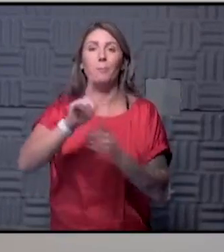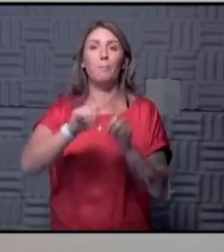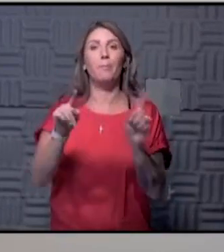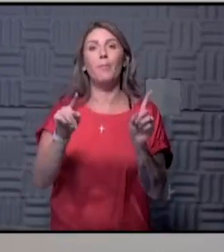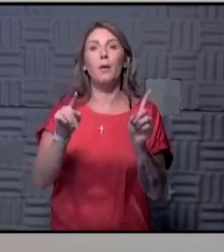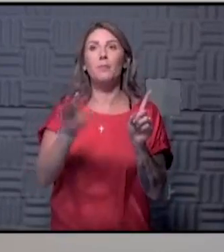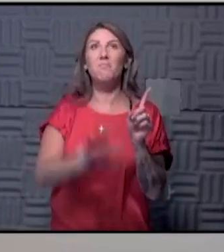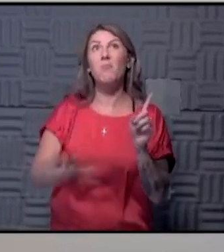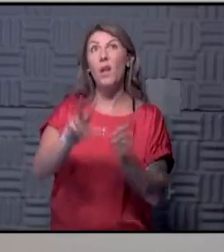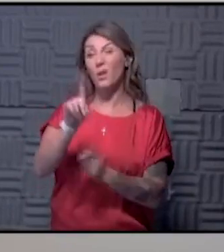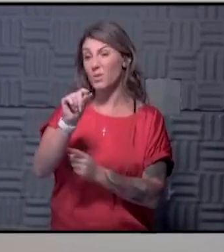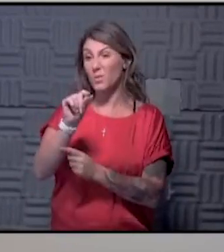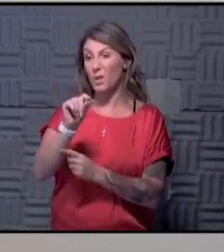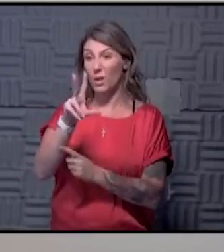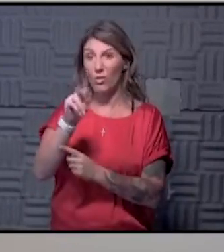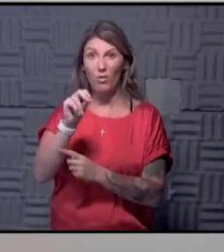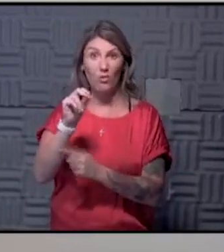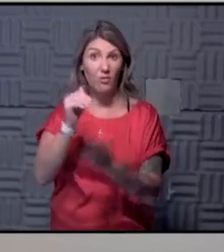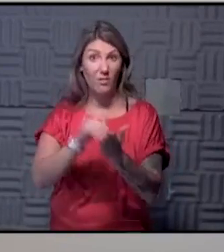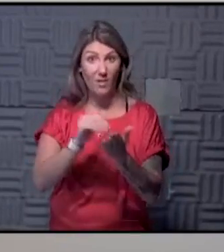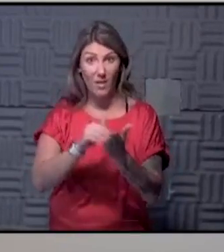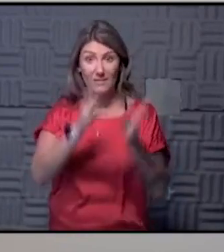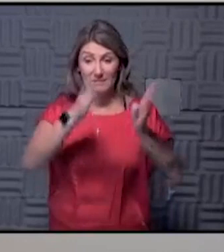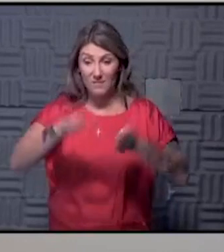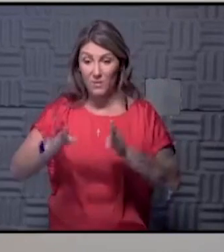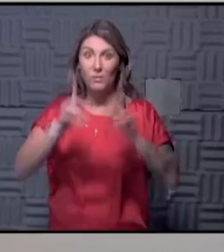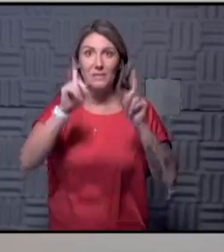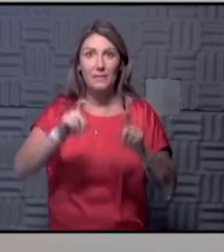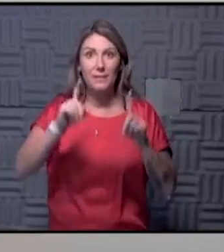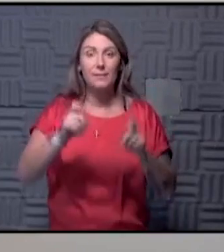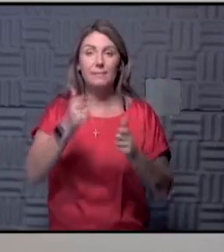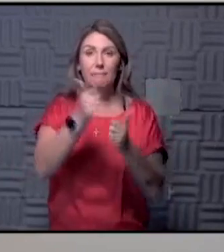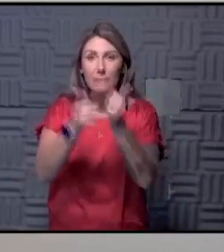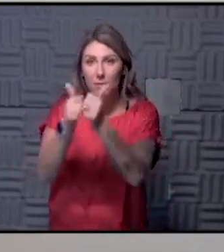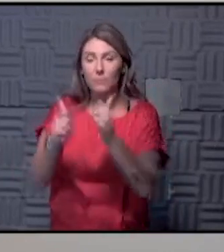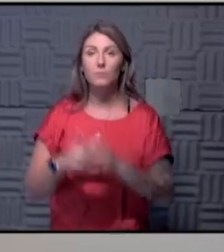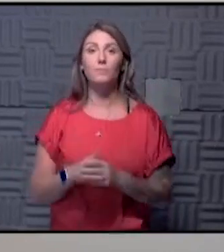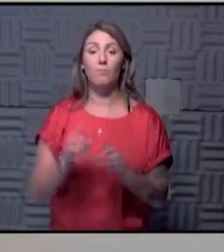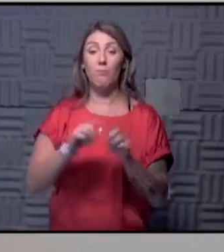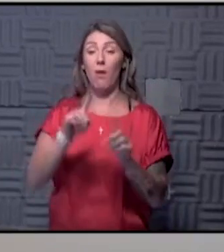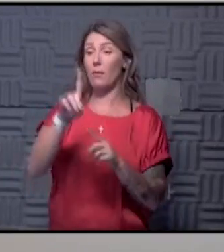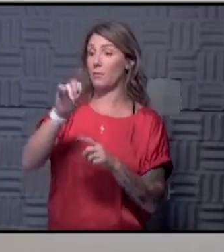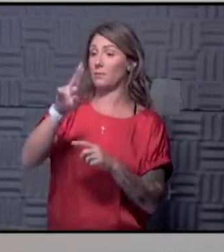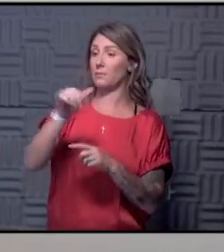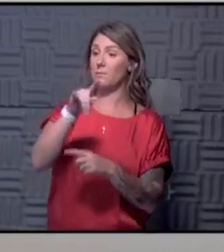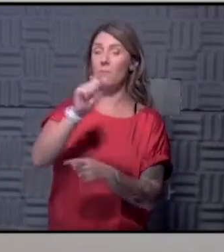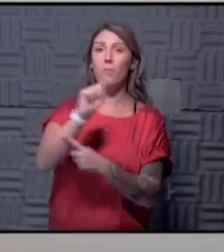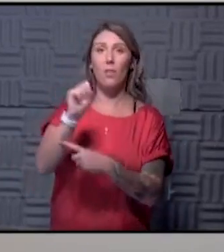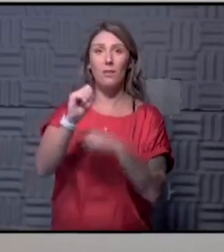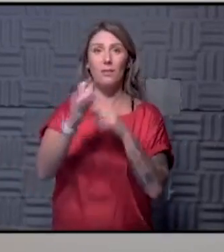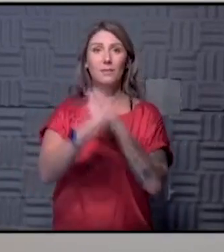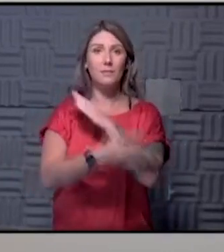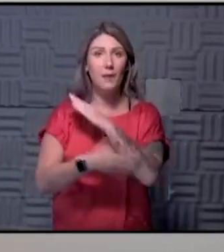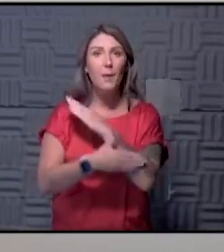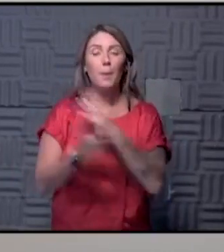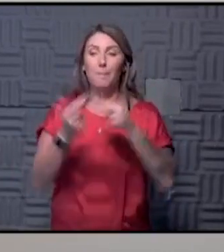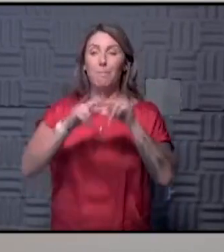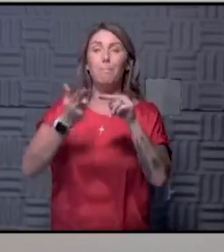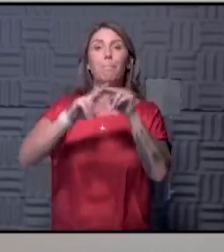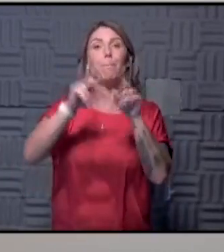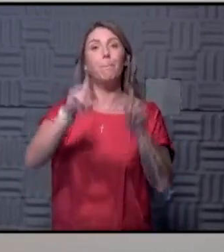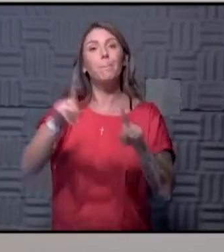to 30,000 individuals at a time getting tested. But I do know that Douglas County has focused on increasing testing capacity